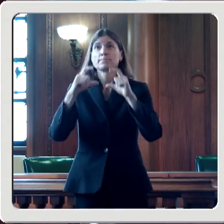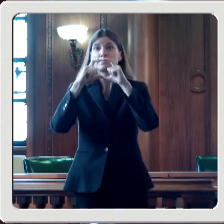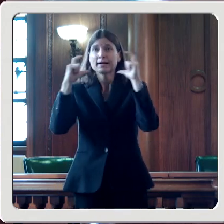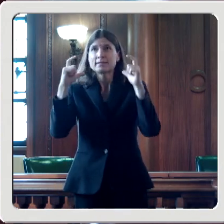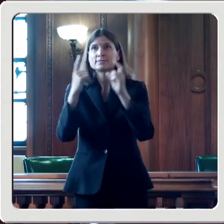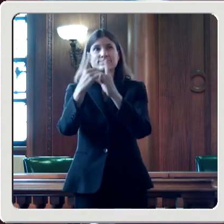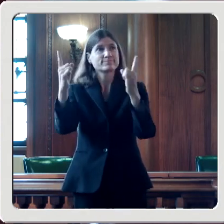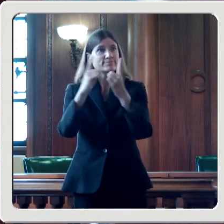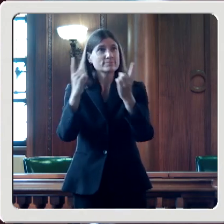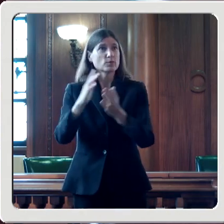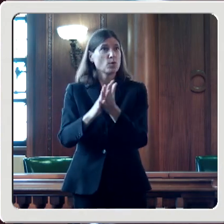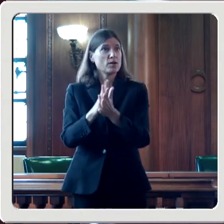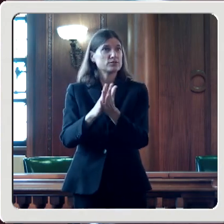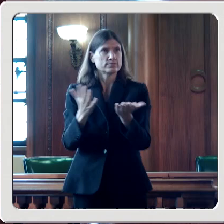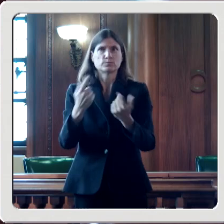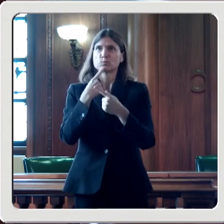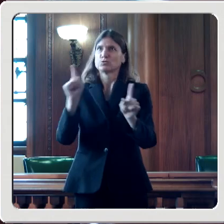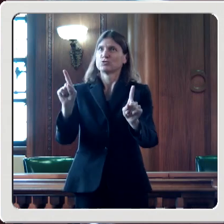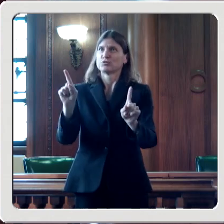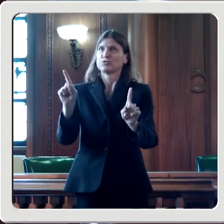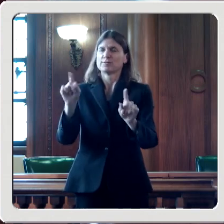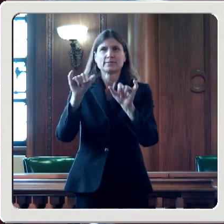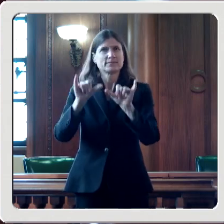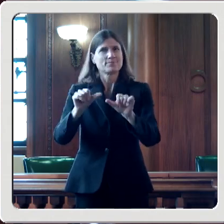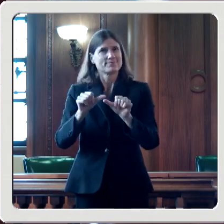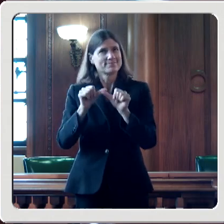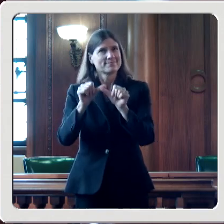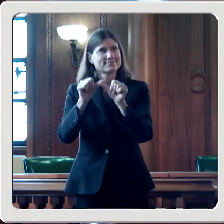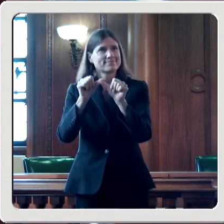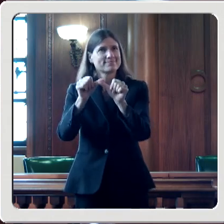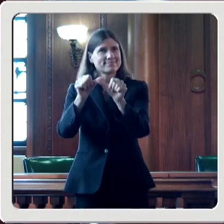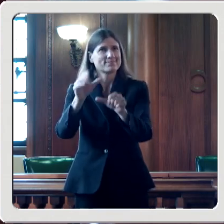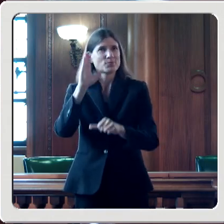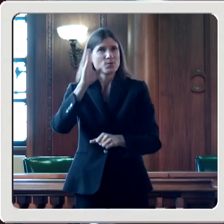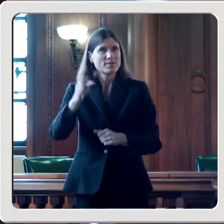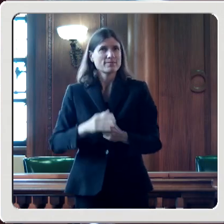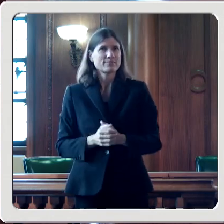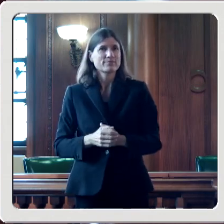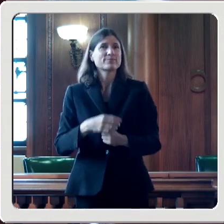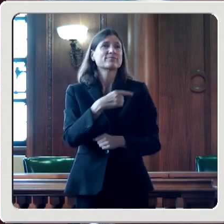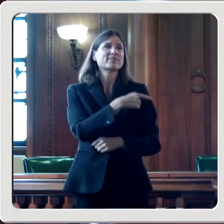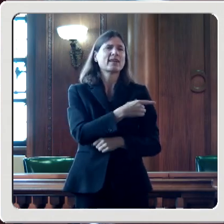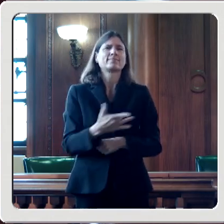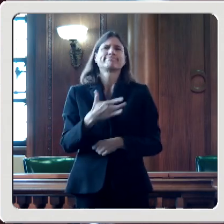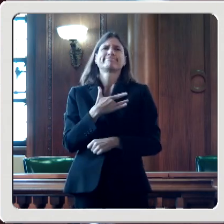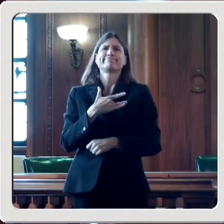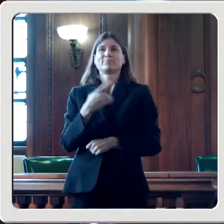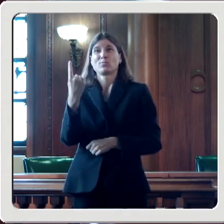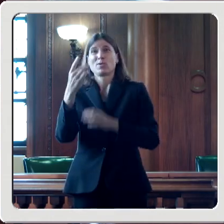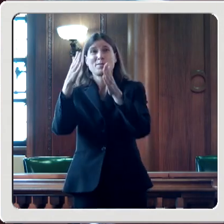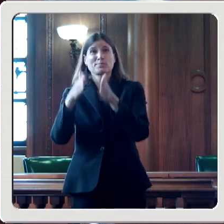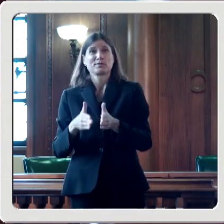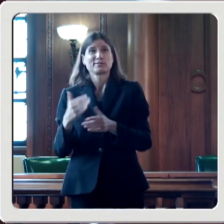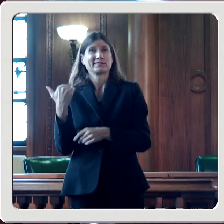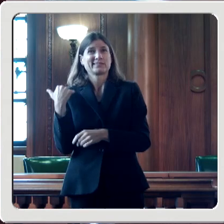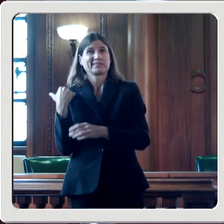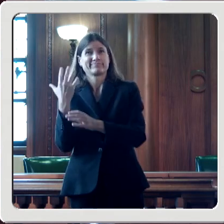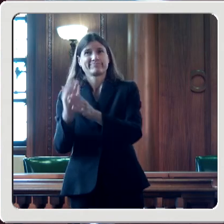have one more death that affected our Springfield community, our Springfield family, which brings us to a total